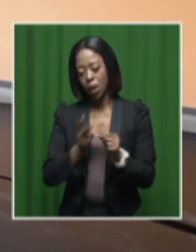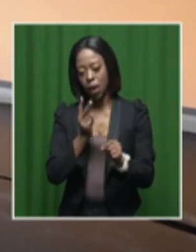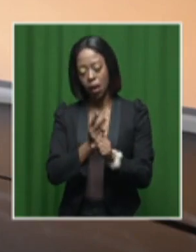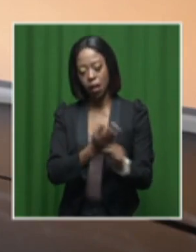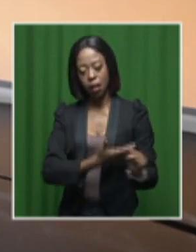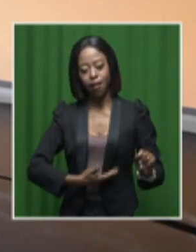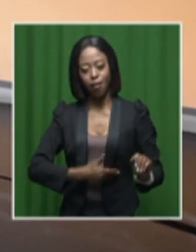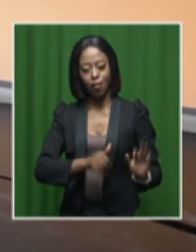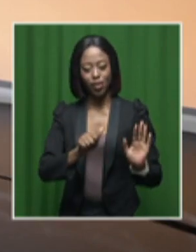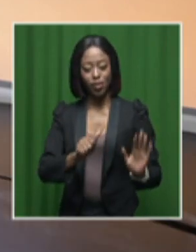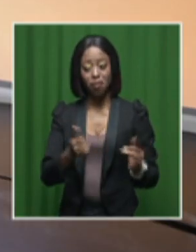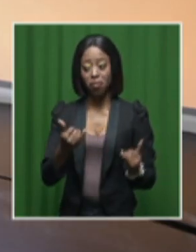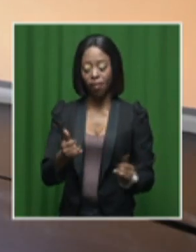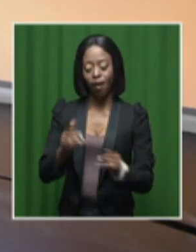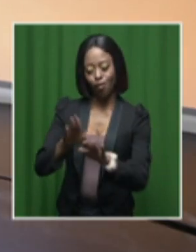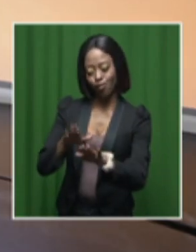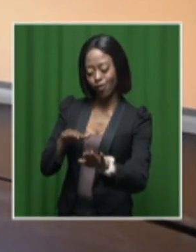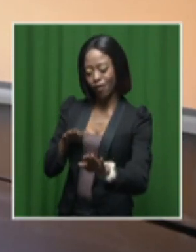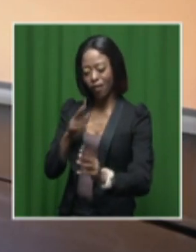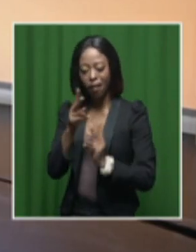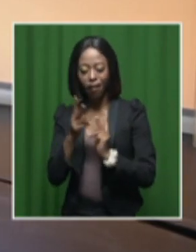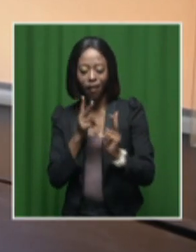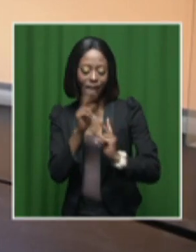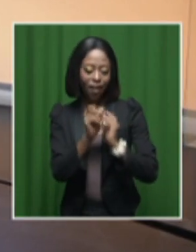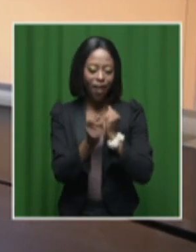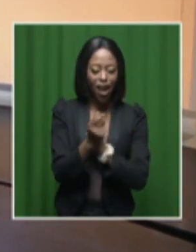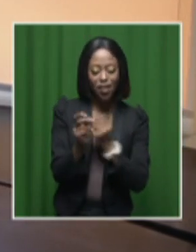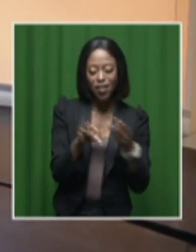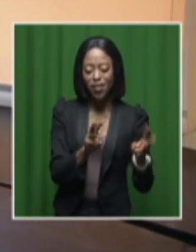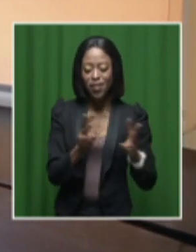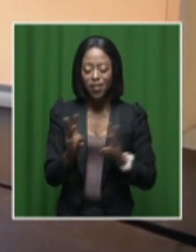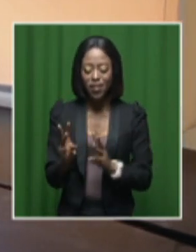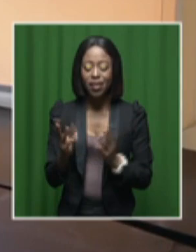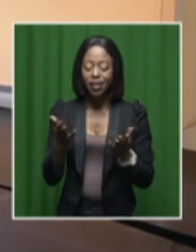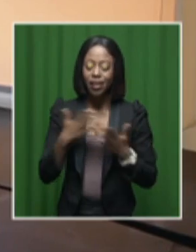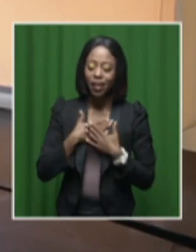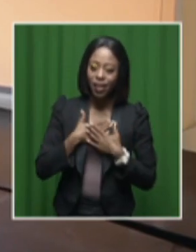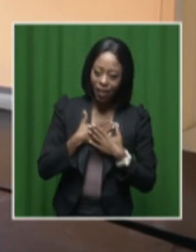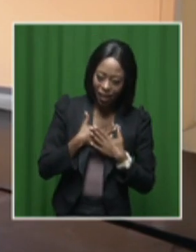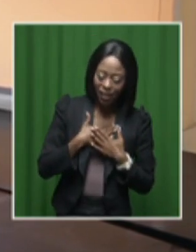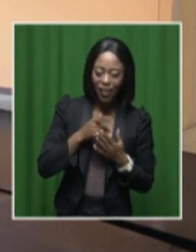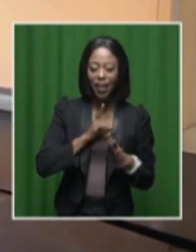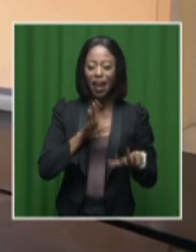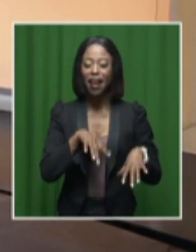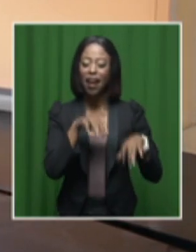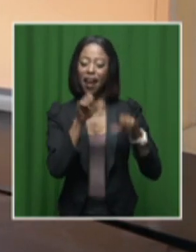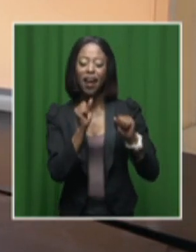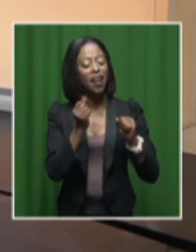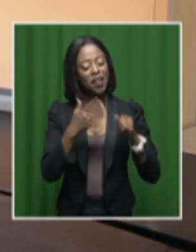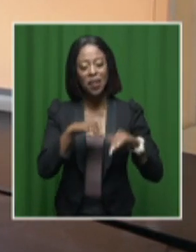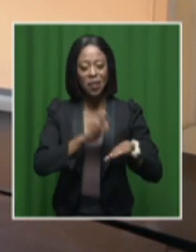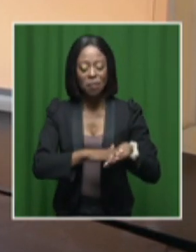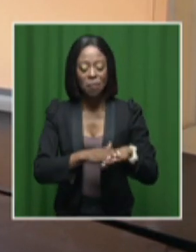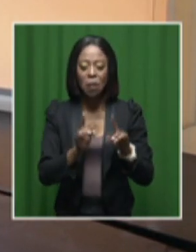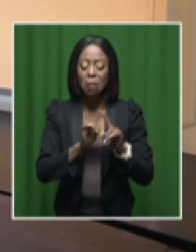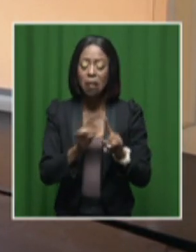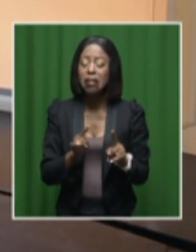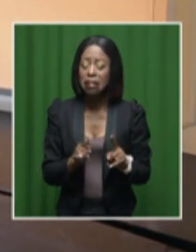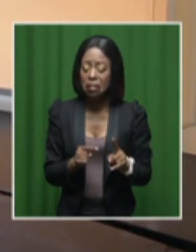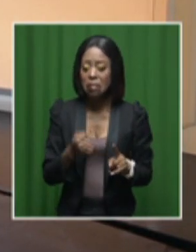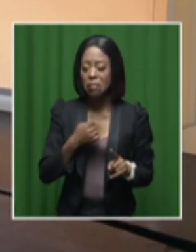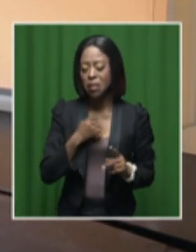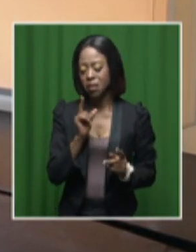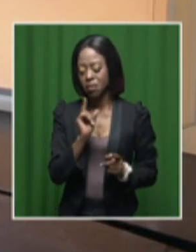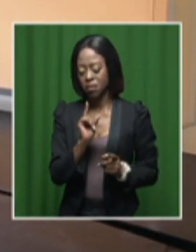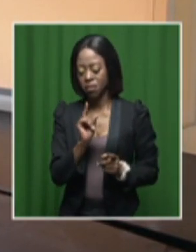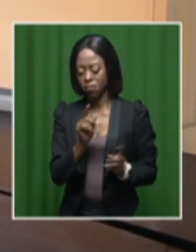Rob Byrne is up next. Let's take a look and see what's happening out there. I suppose a bit of light relief without load shedding for a little bit. But listen, I've